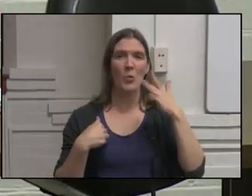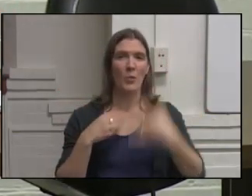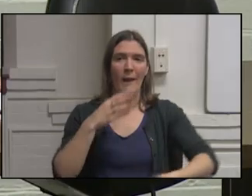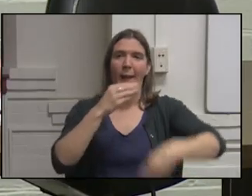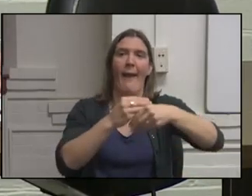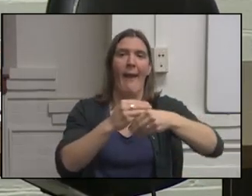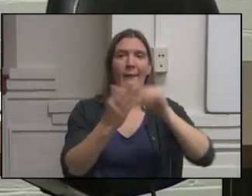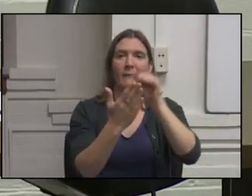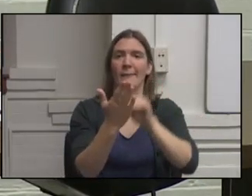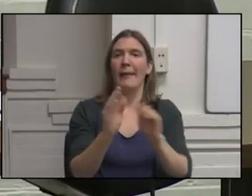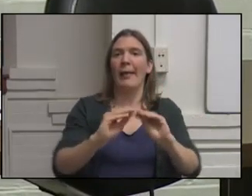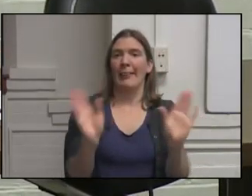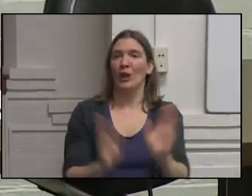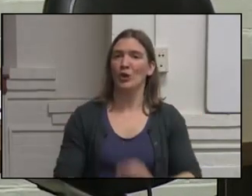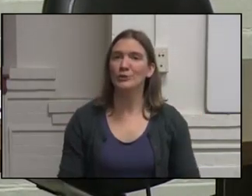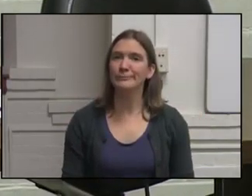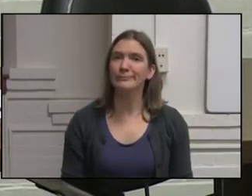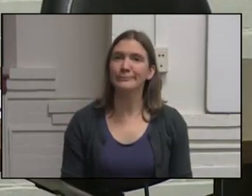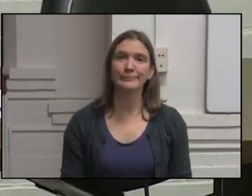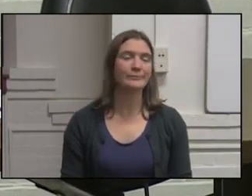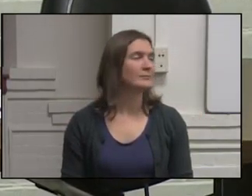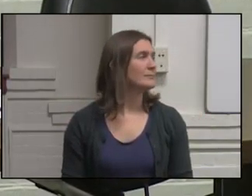that information in the memo.